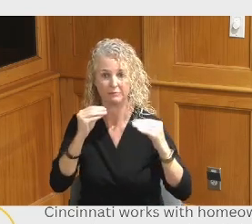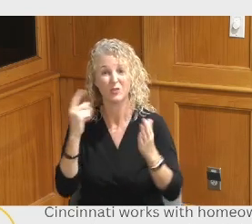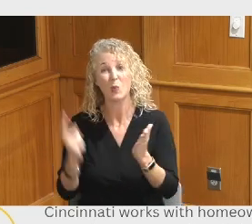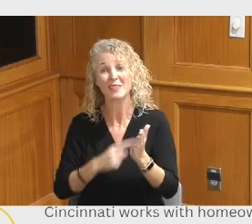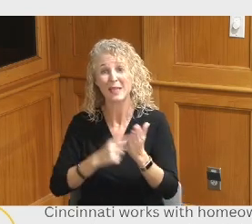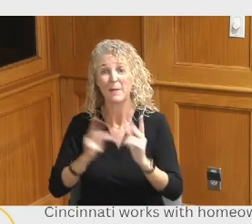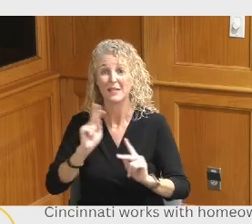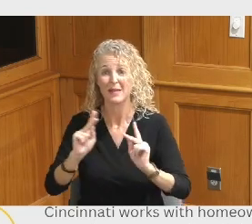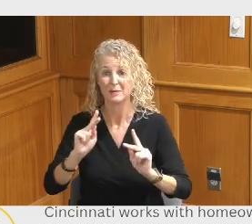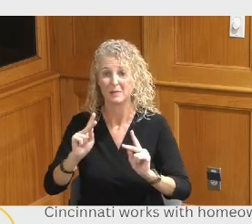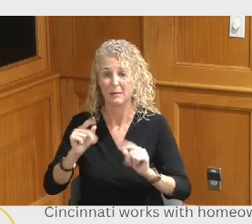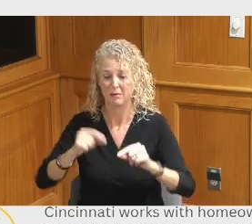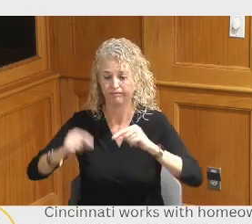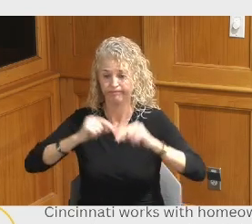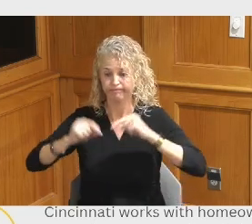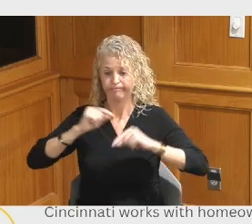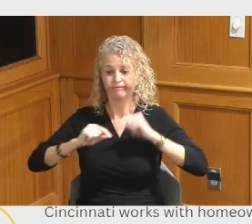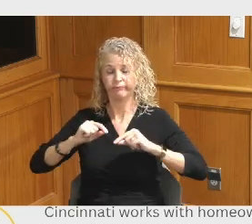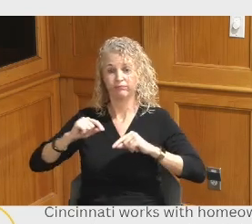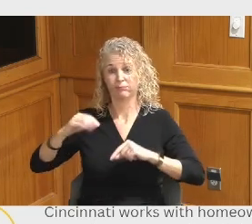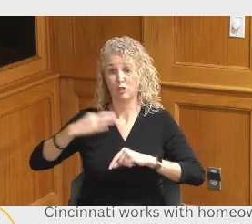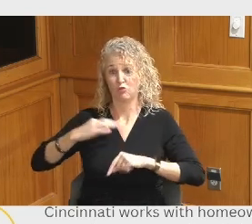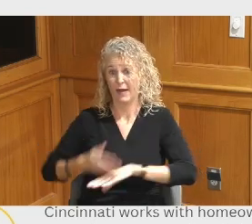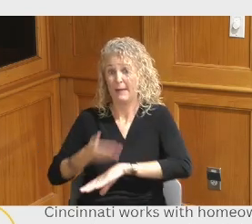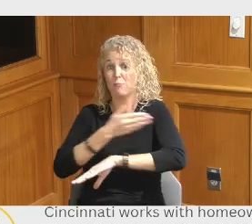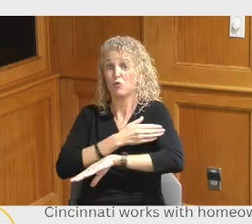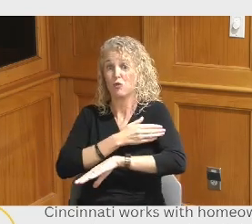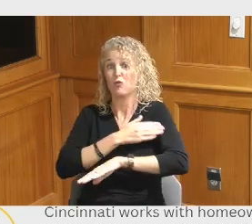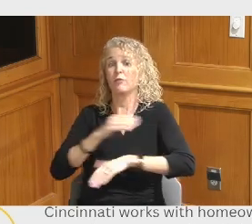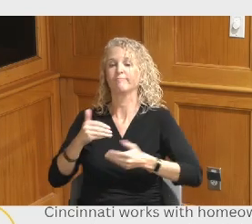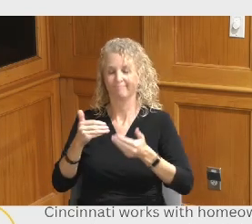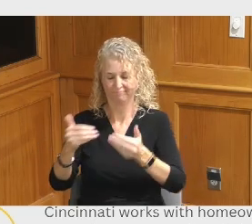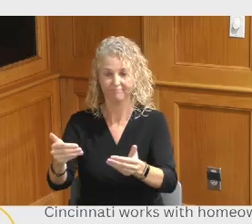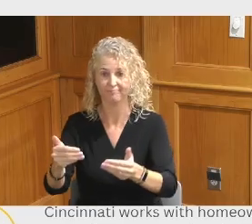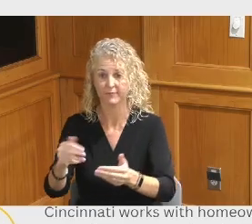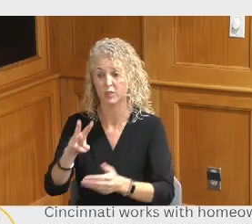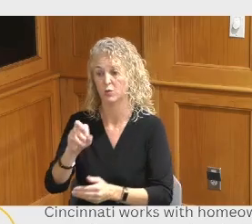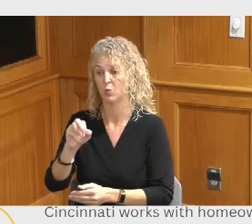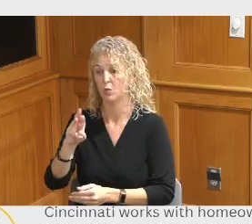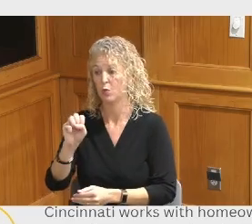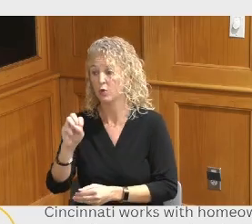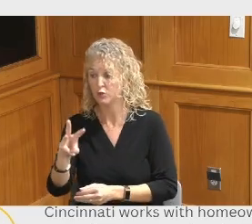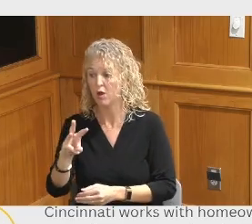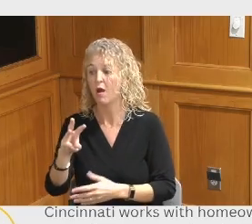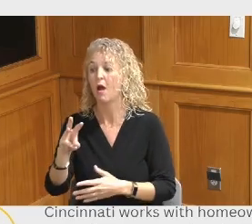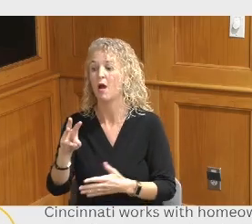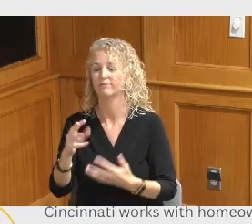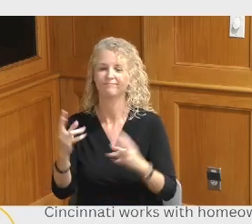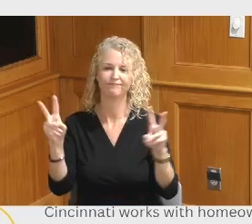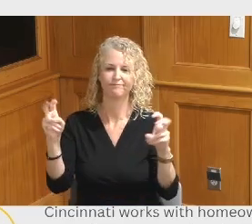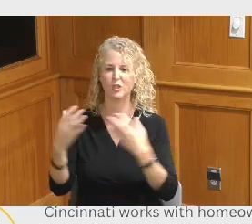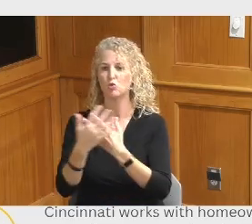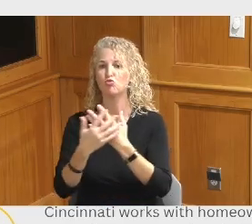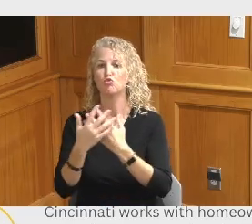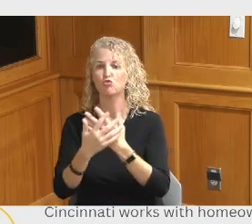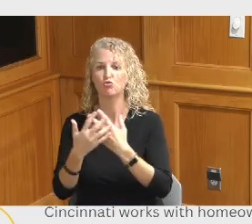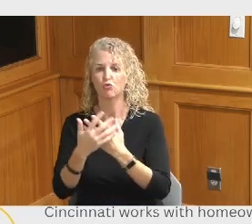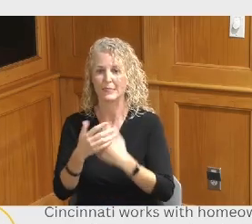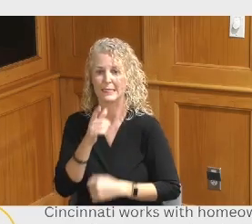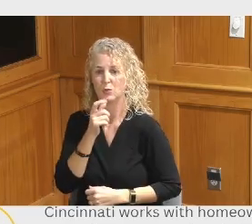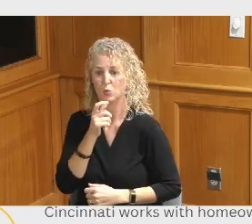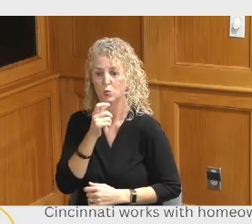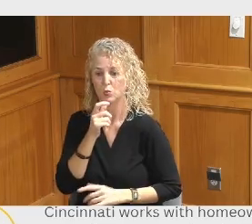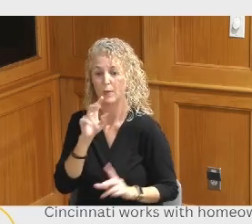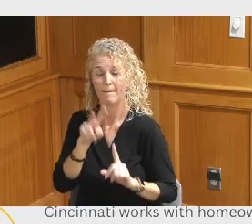through to try and help with credit improvement and things like that. So Warsaw does screen our